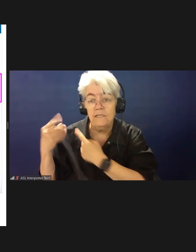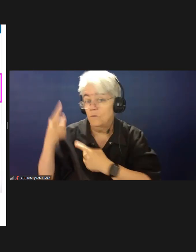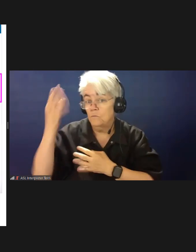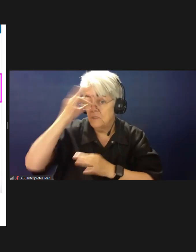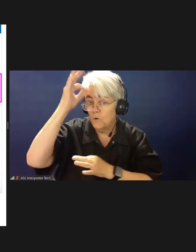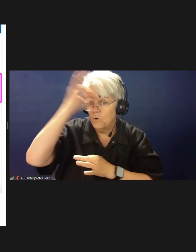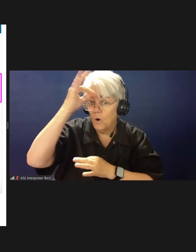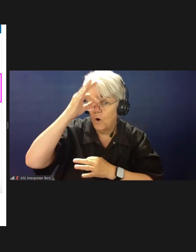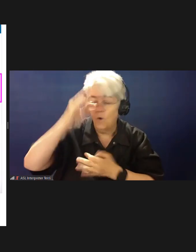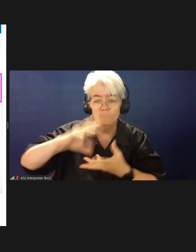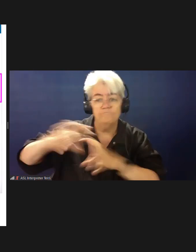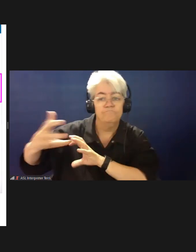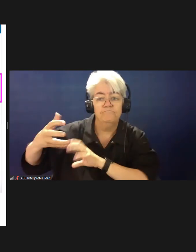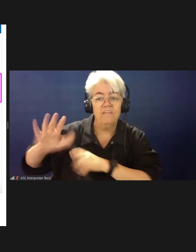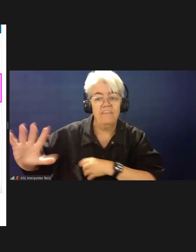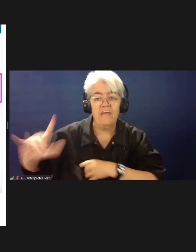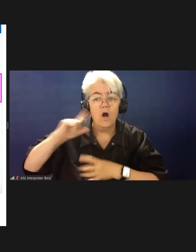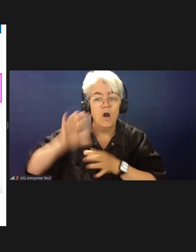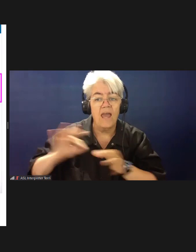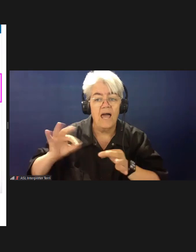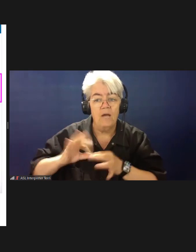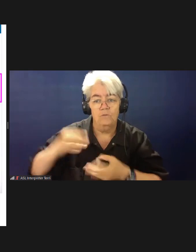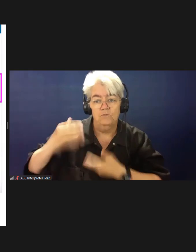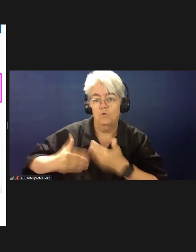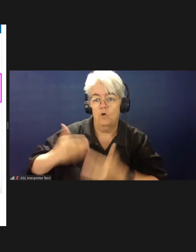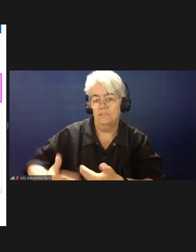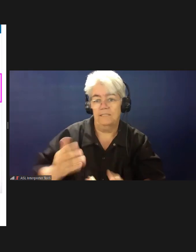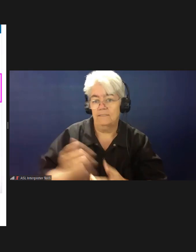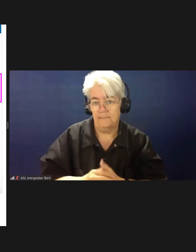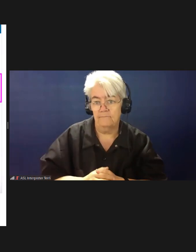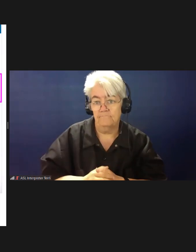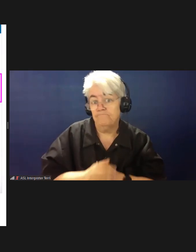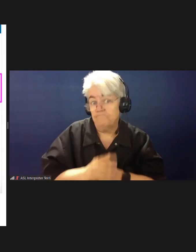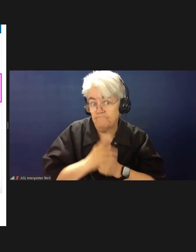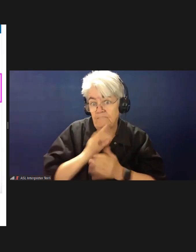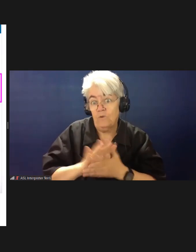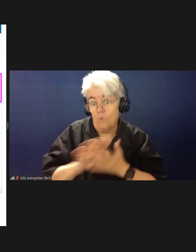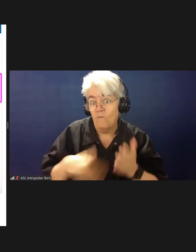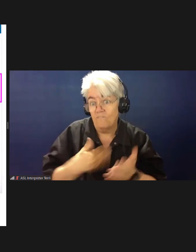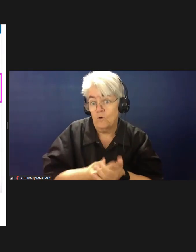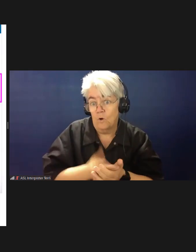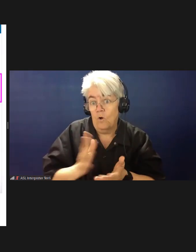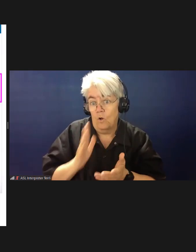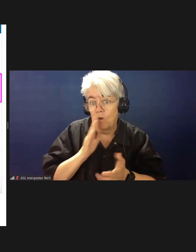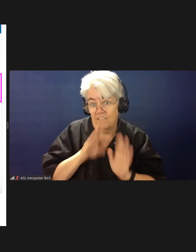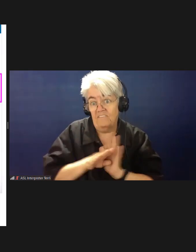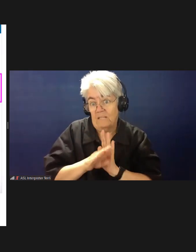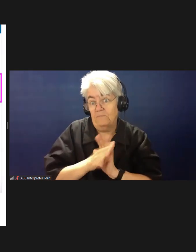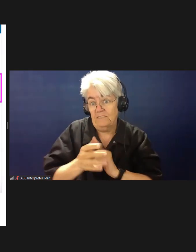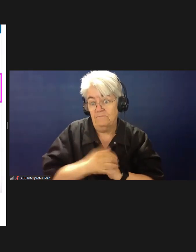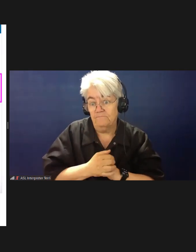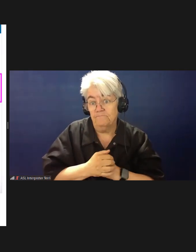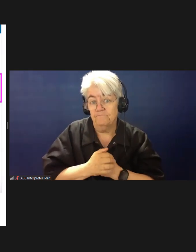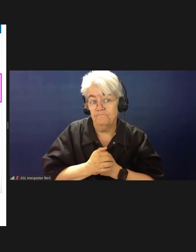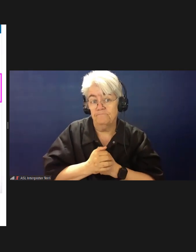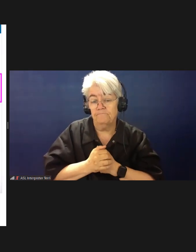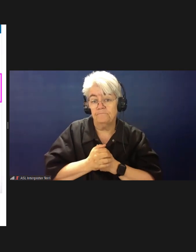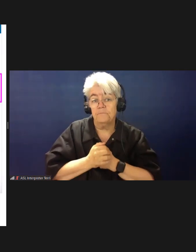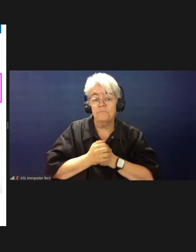that language learning process and their overall development and as educational